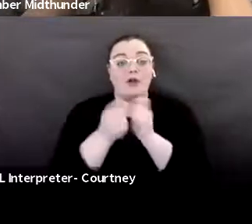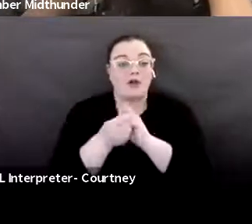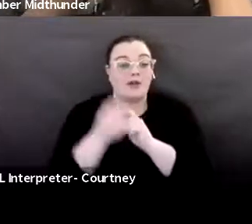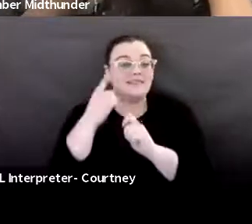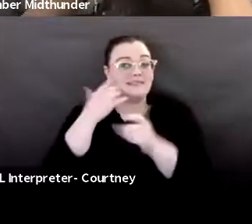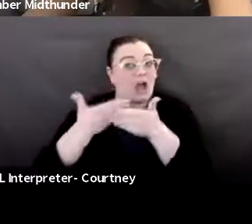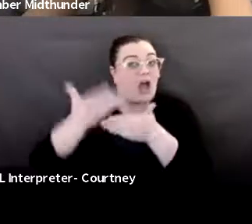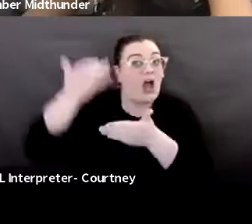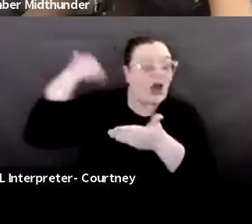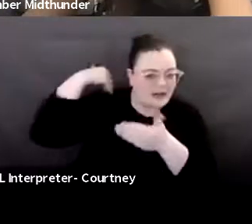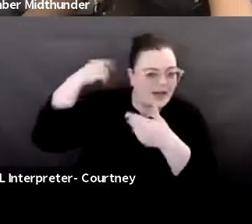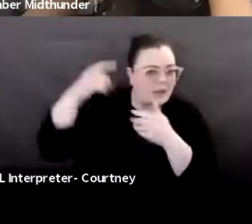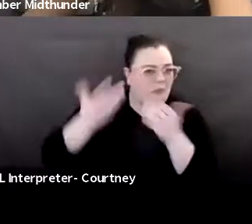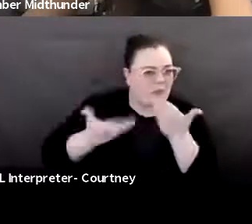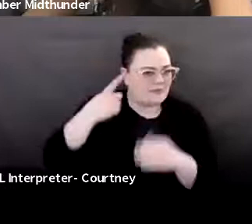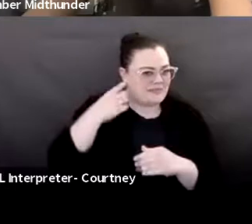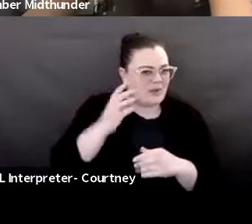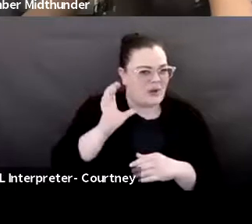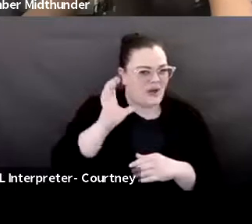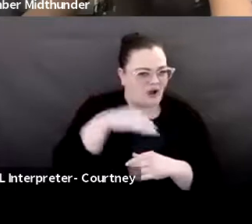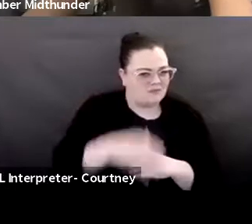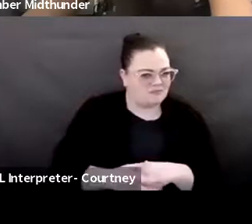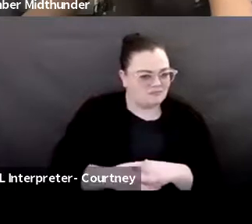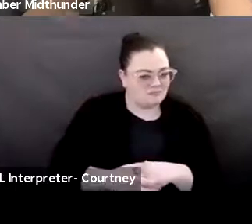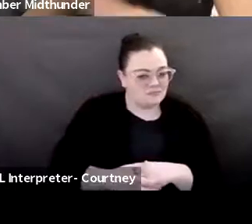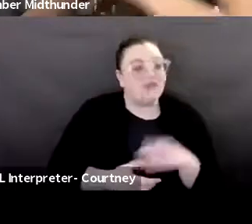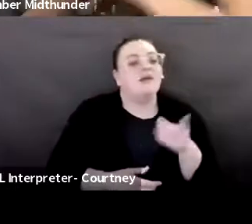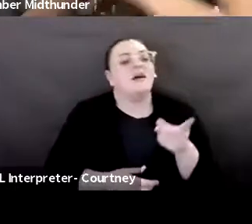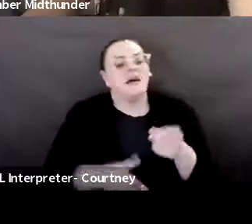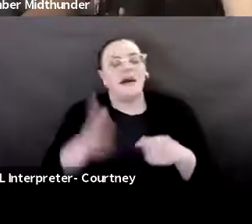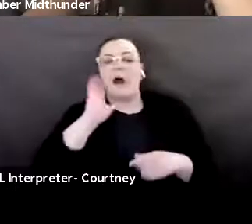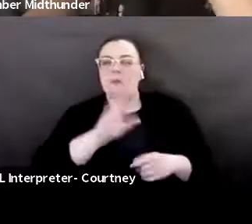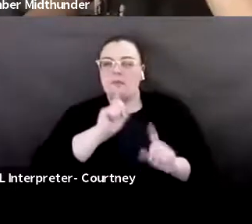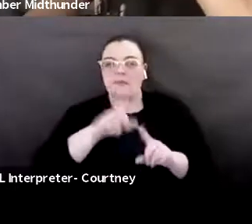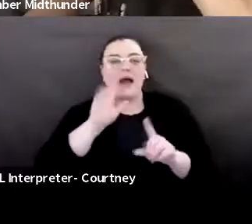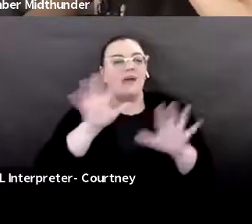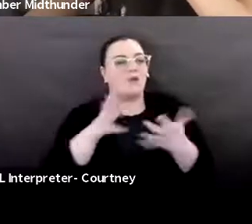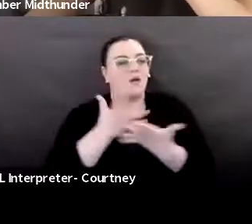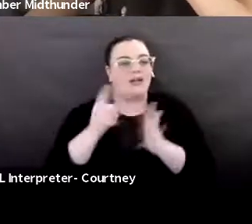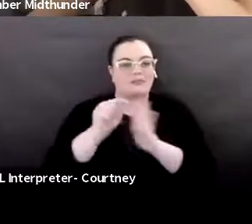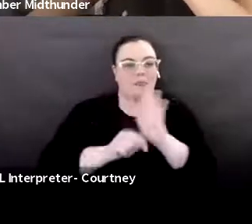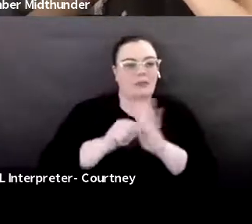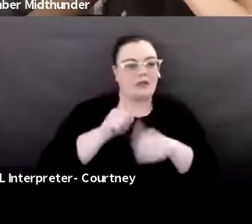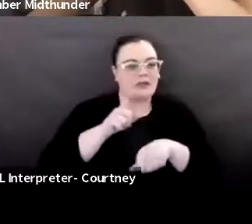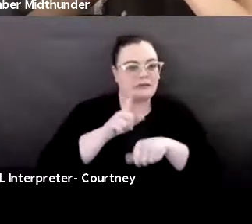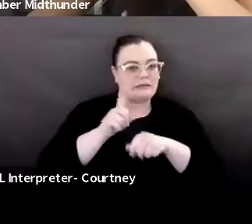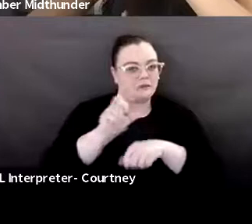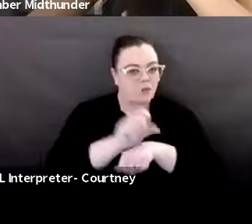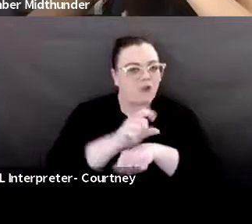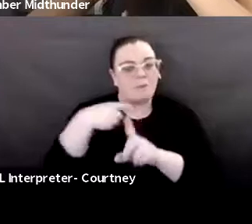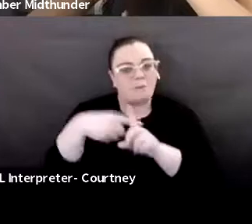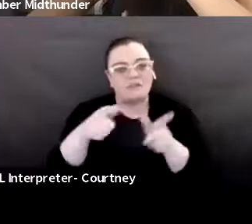I'll answer that just because I've done a lot of period pieces and languages and movement. I think that as